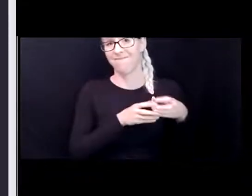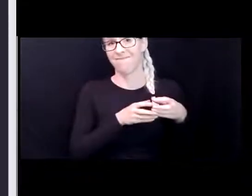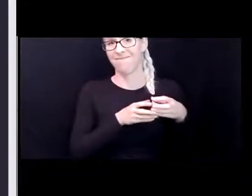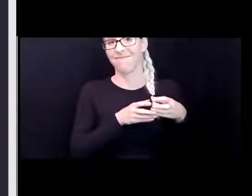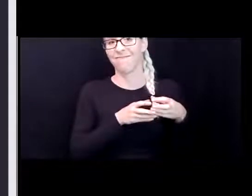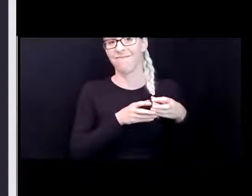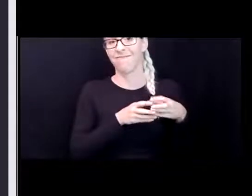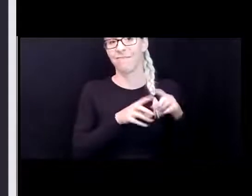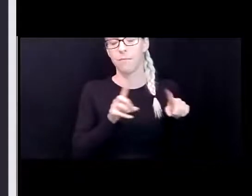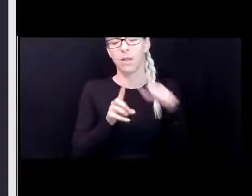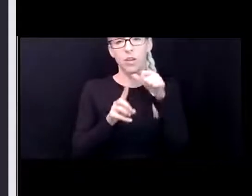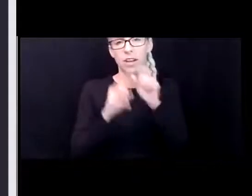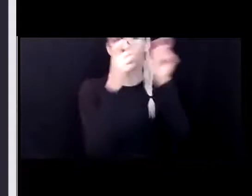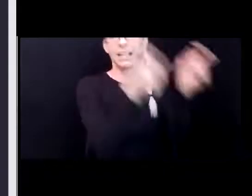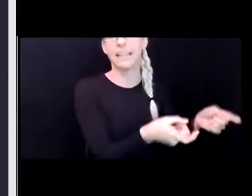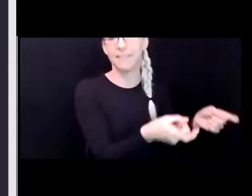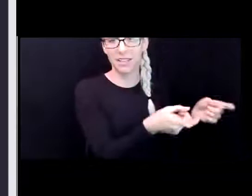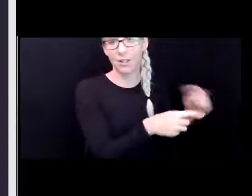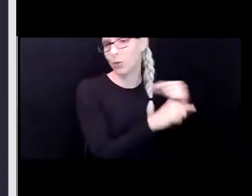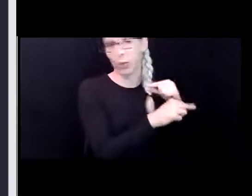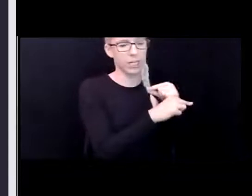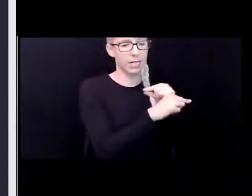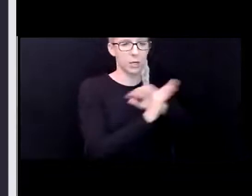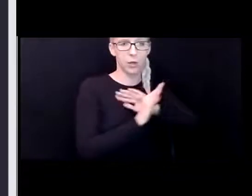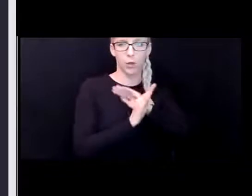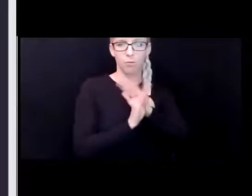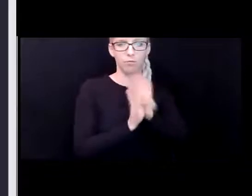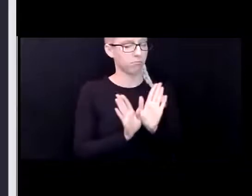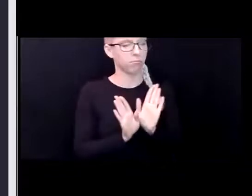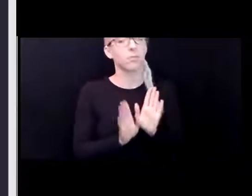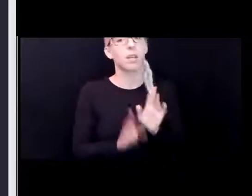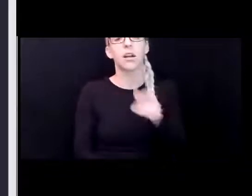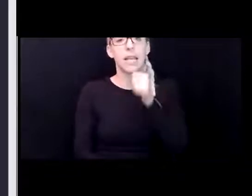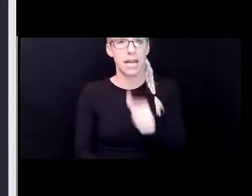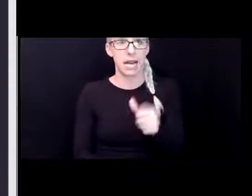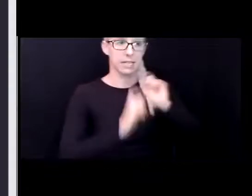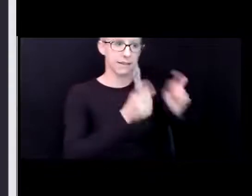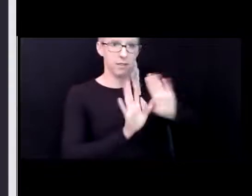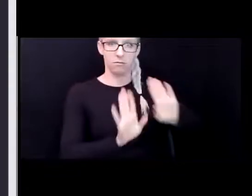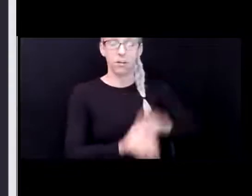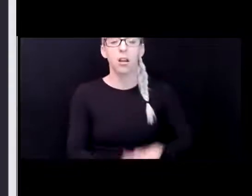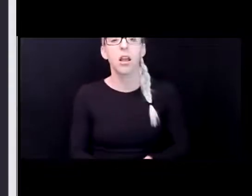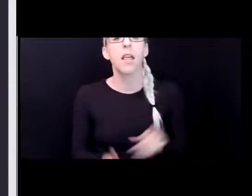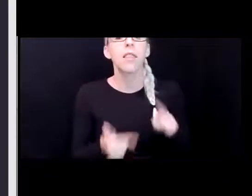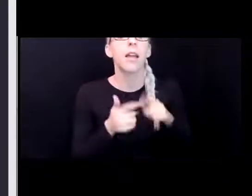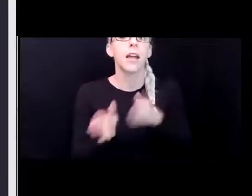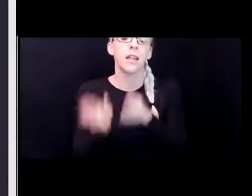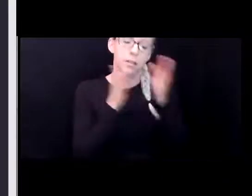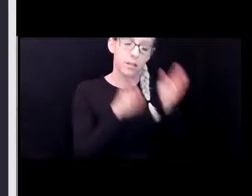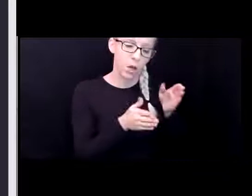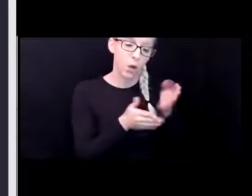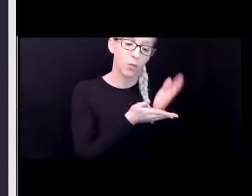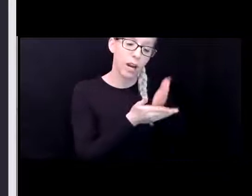are never delegated or given to a guardian. And then we have those rights that might be removed and could